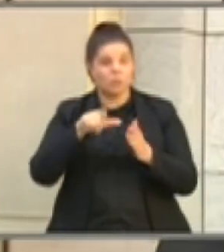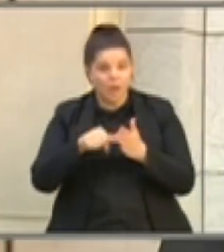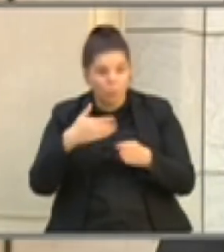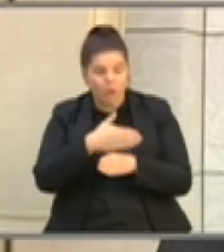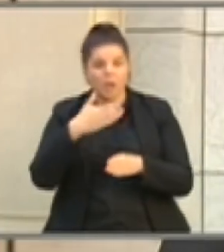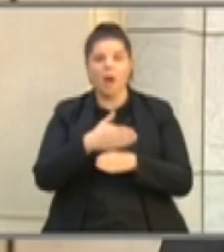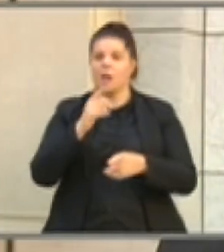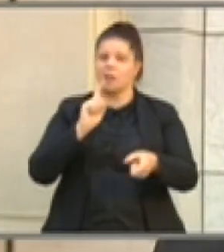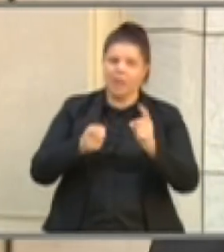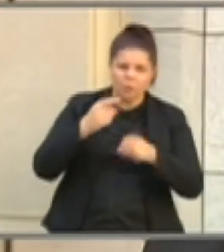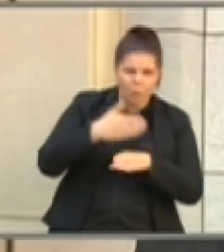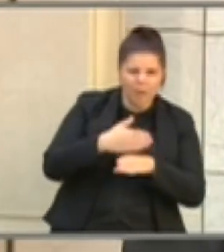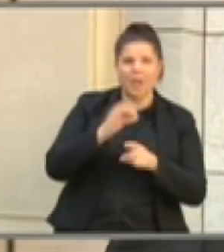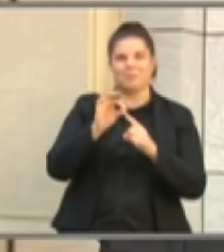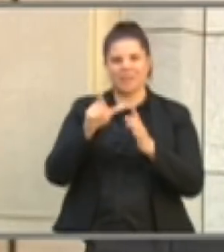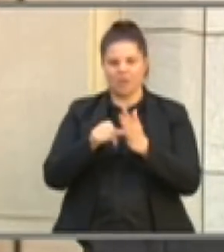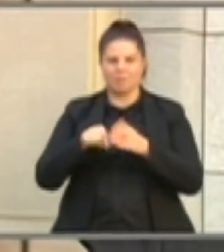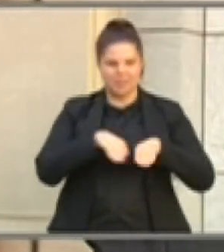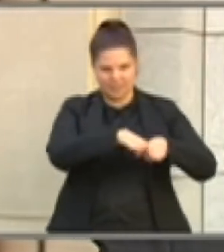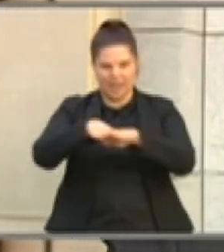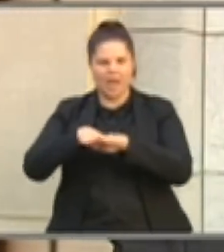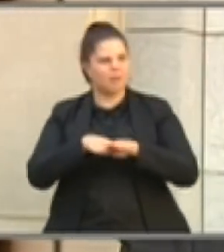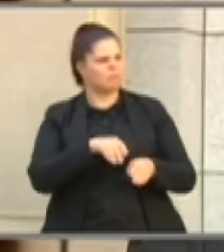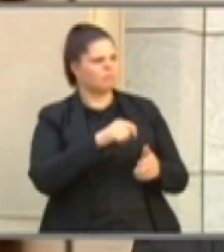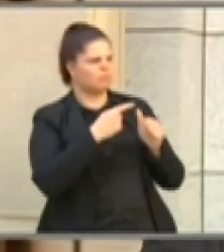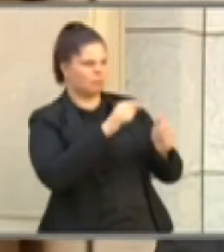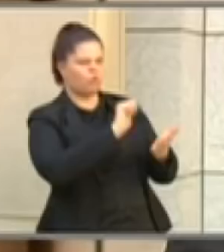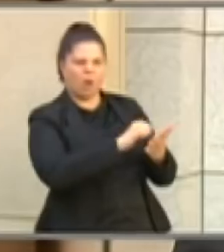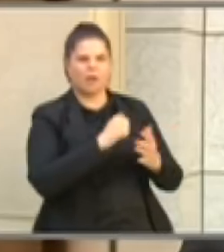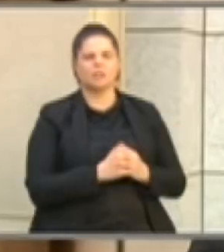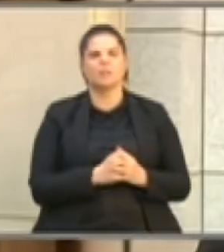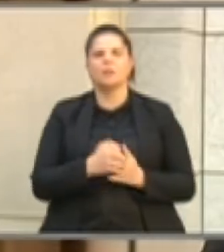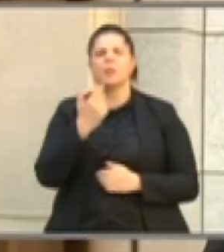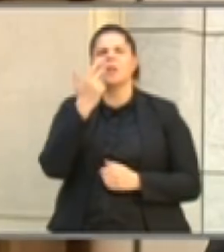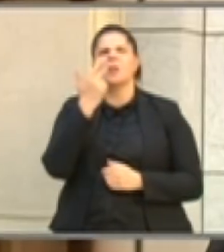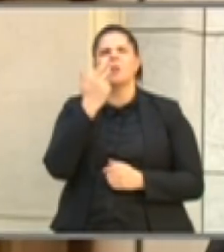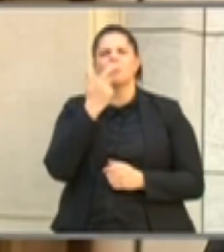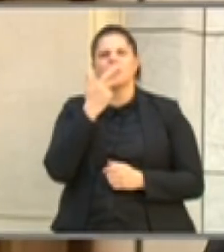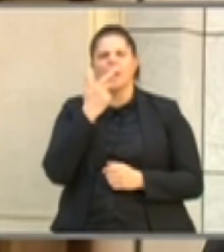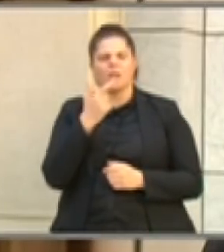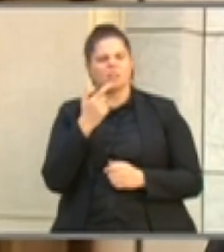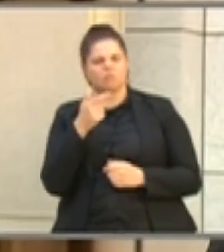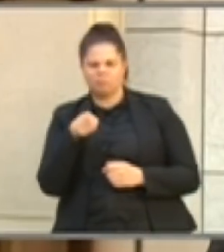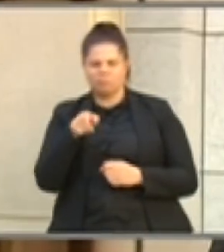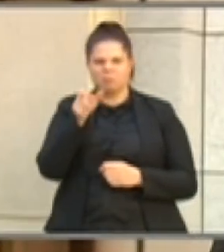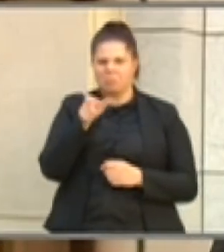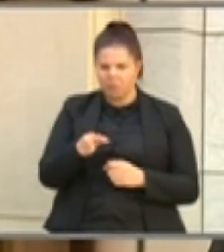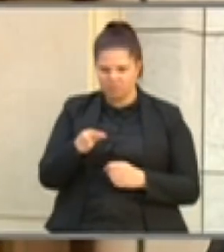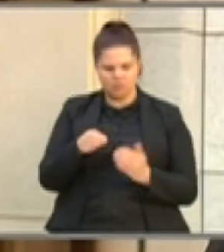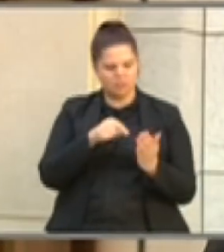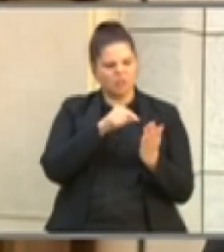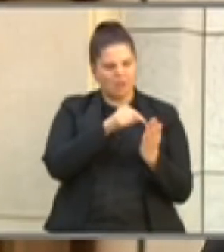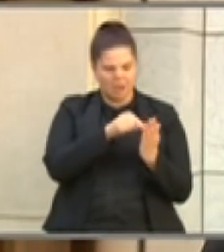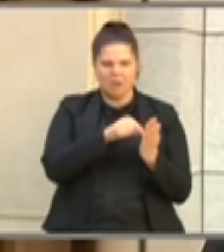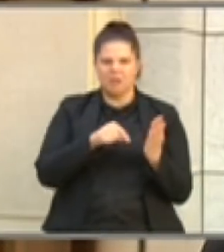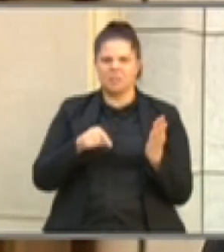receive the exact same amount? And Correct. say there was a casual worker who was on the books but was potentially earning less than this amount, on a general fortnight, are they